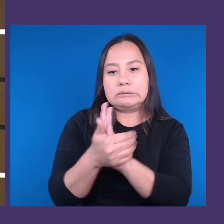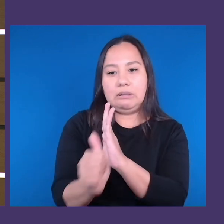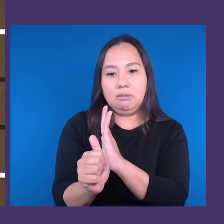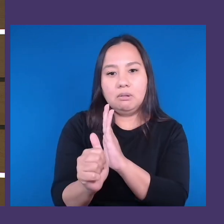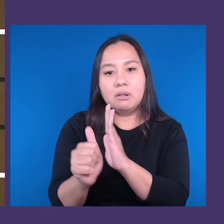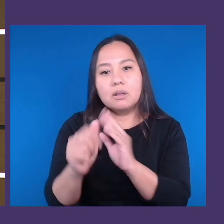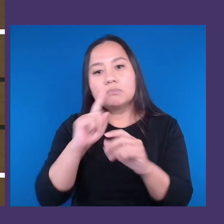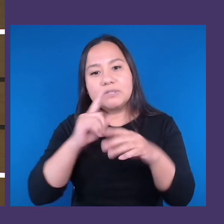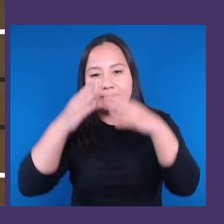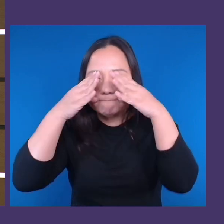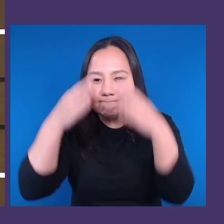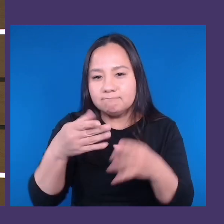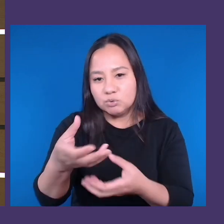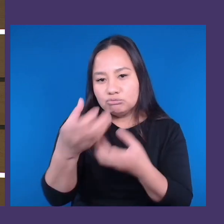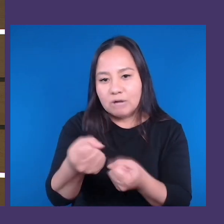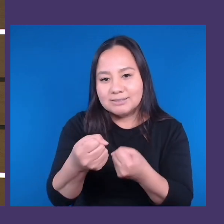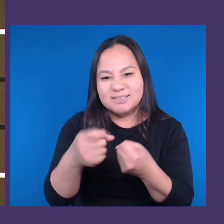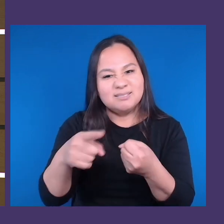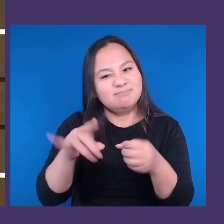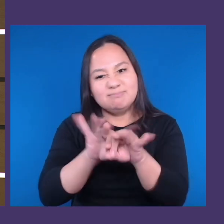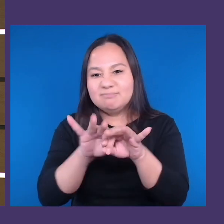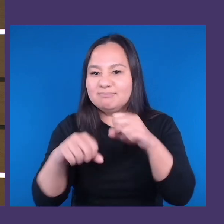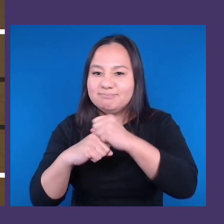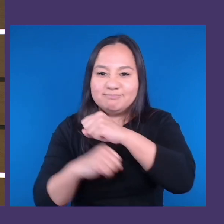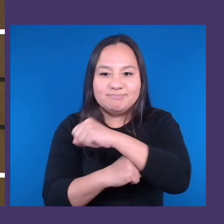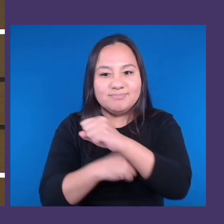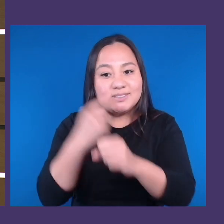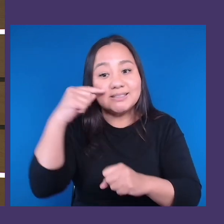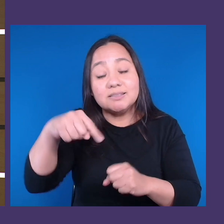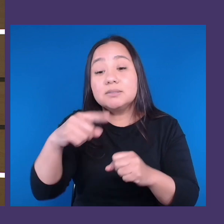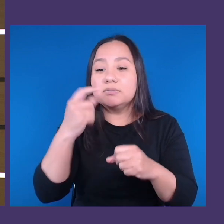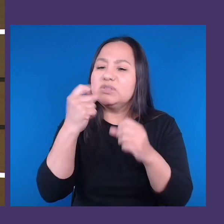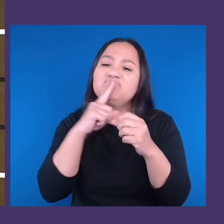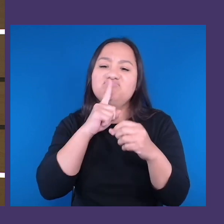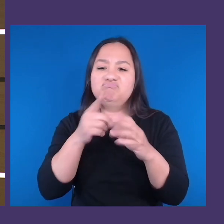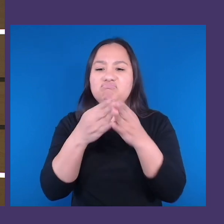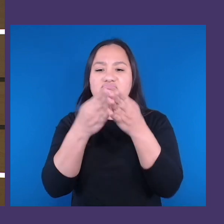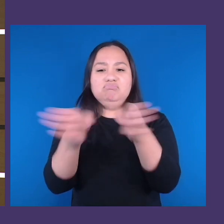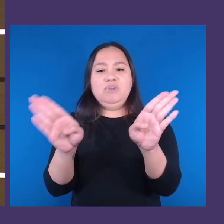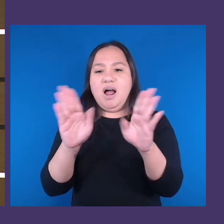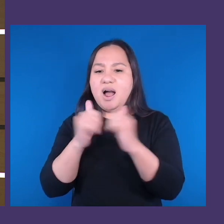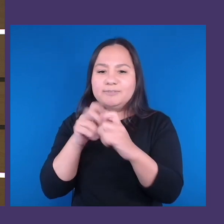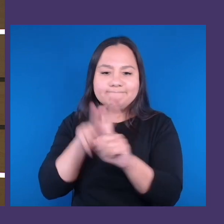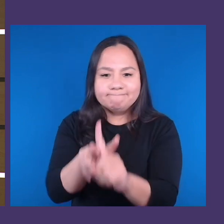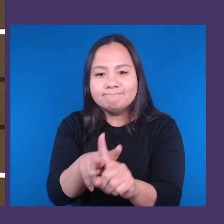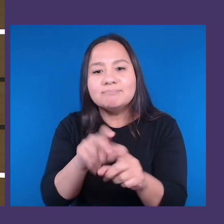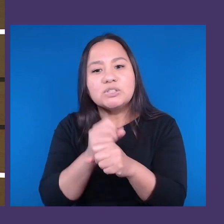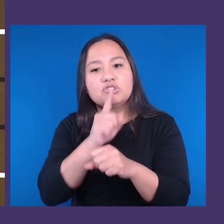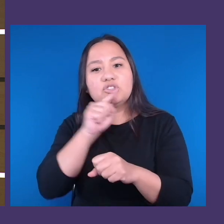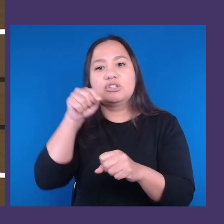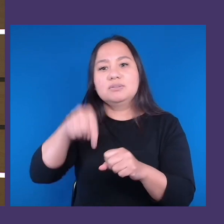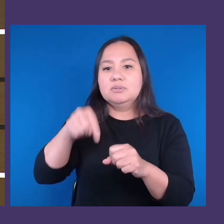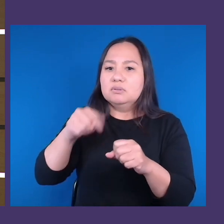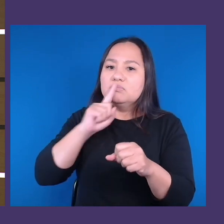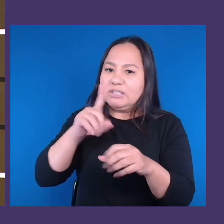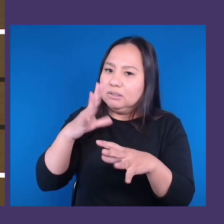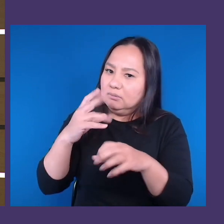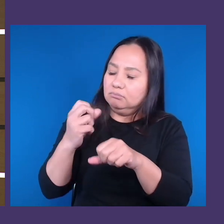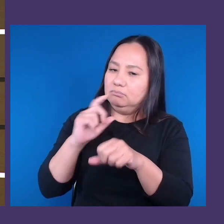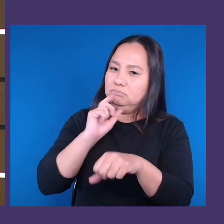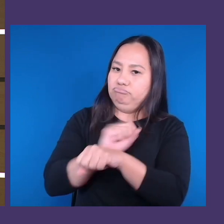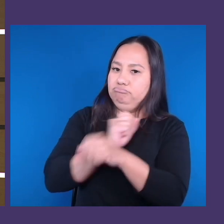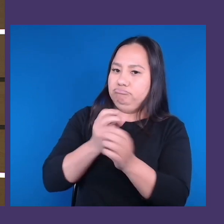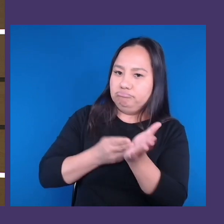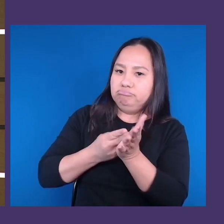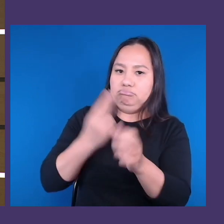and making sure that this is genuinely useful for everyone. And it is. I have used it enough myself. I've seen other